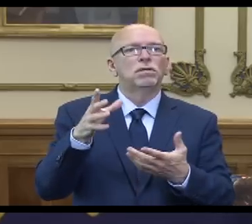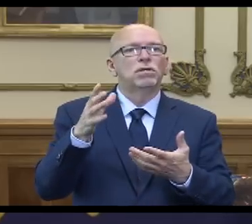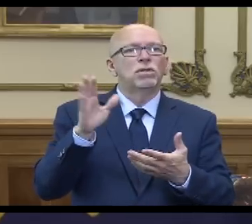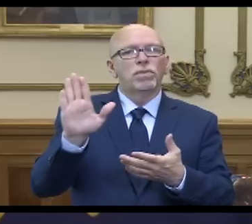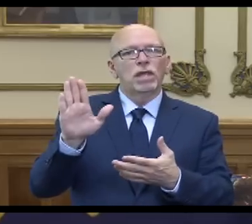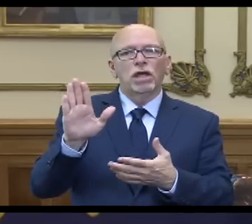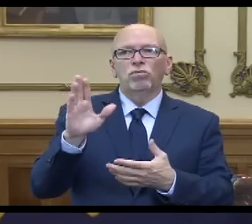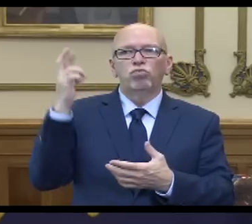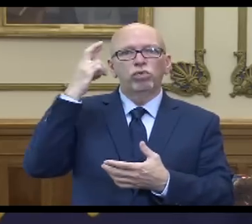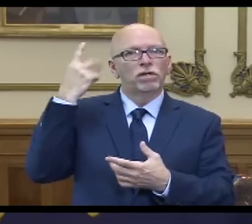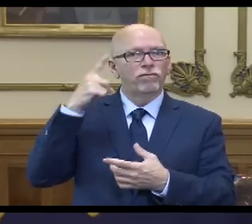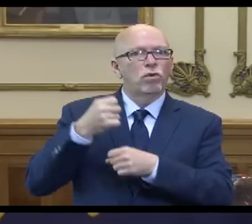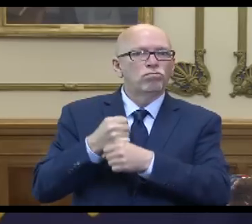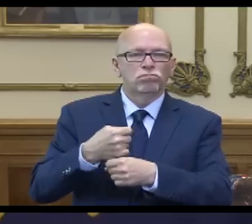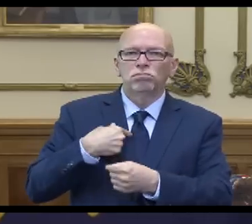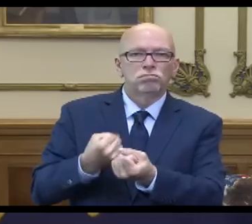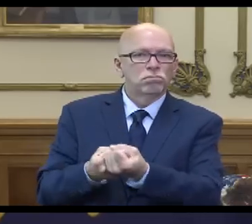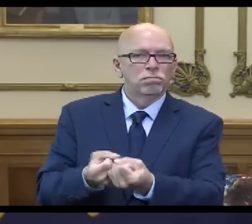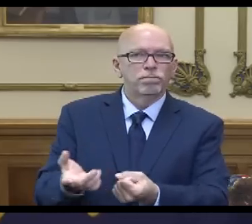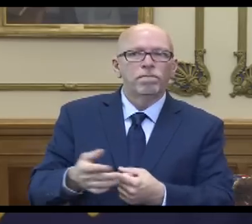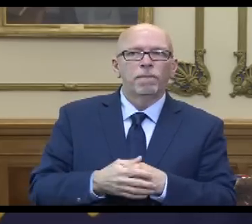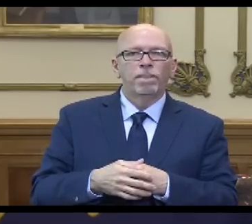they are championing. I